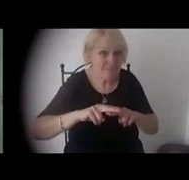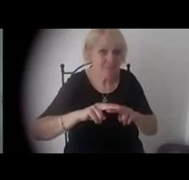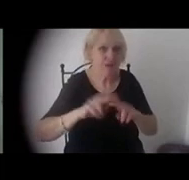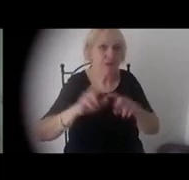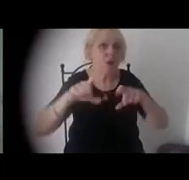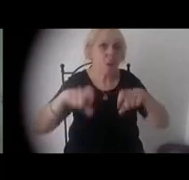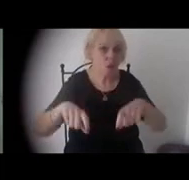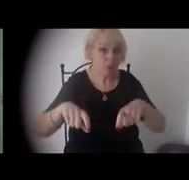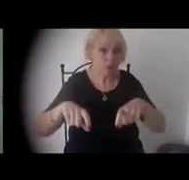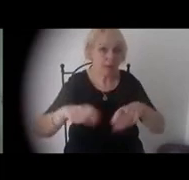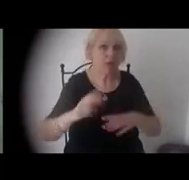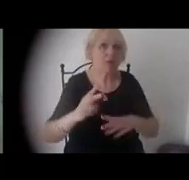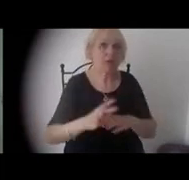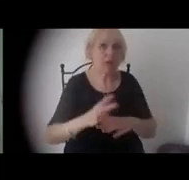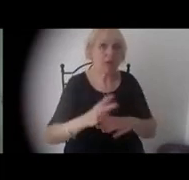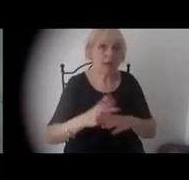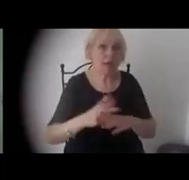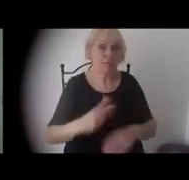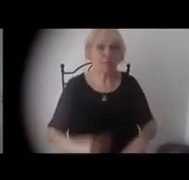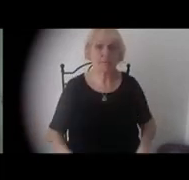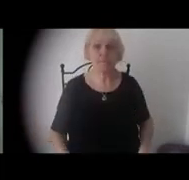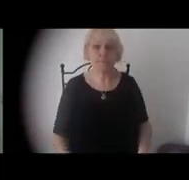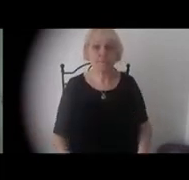through a face-to-face contact.